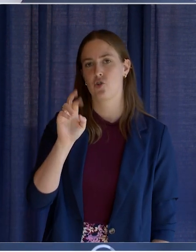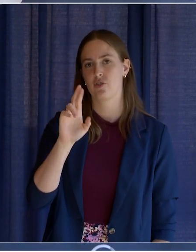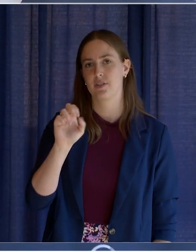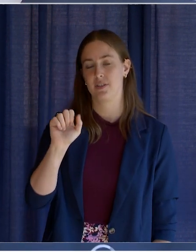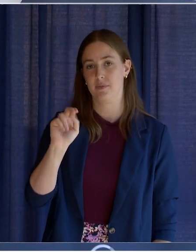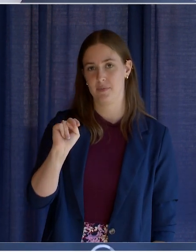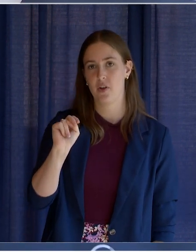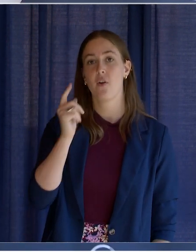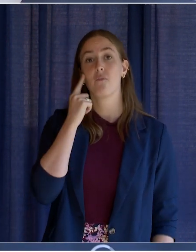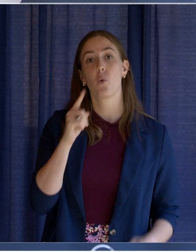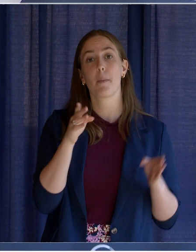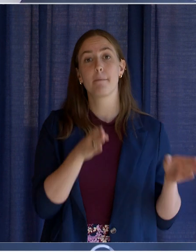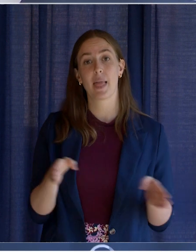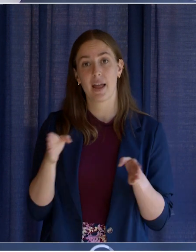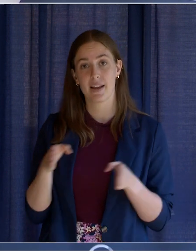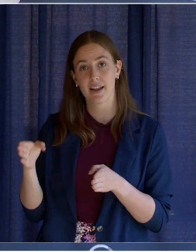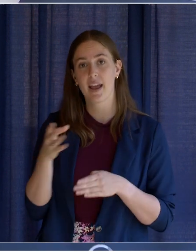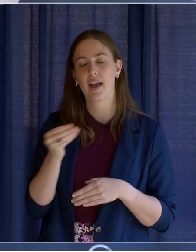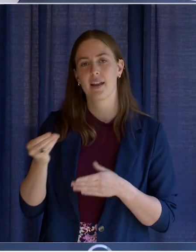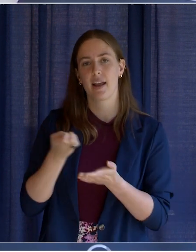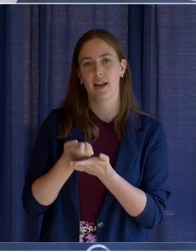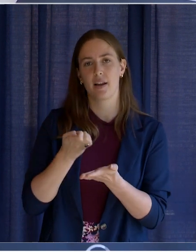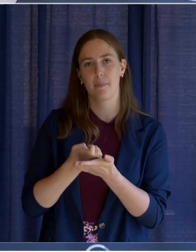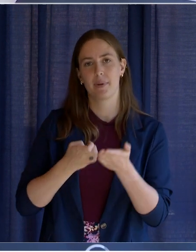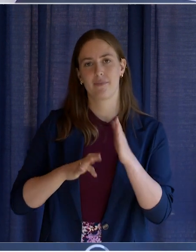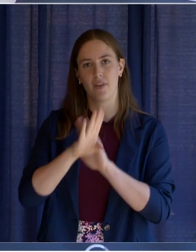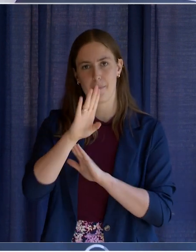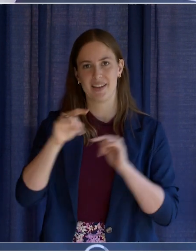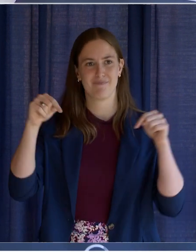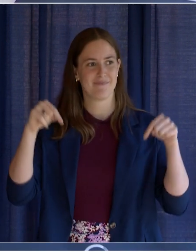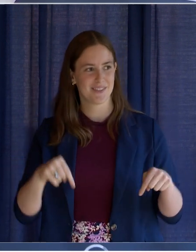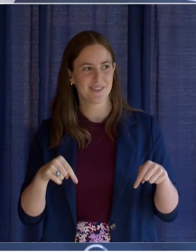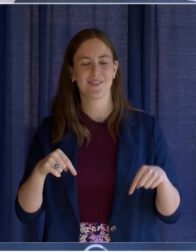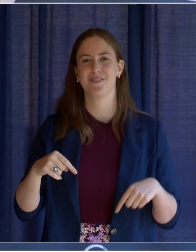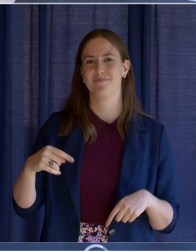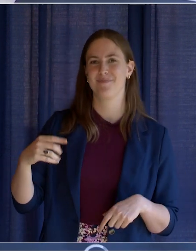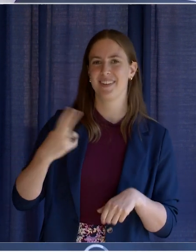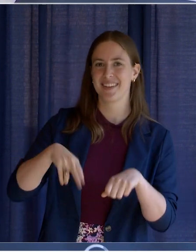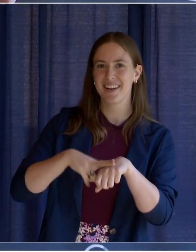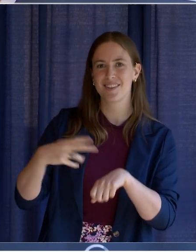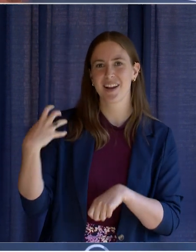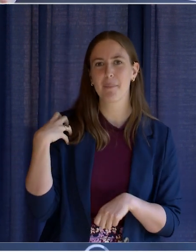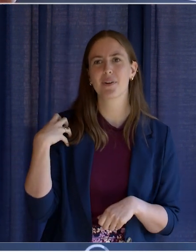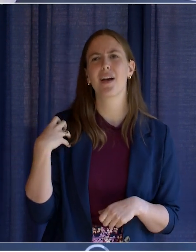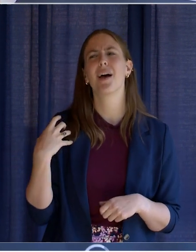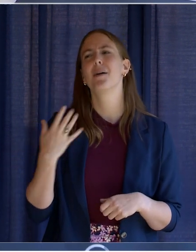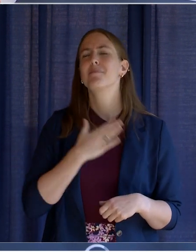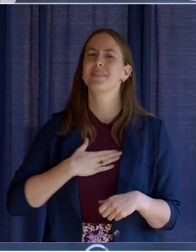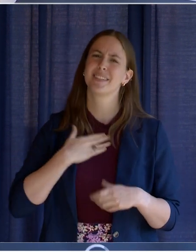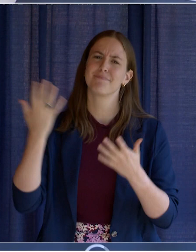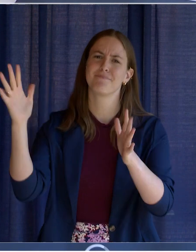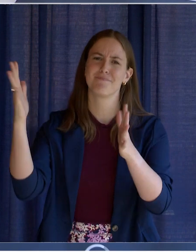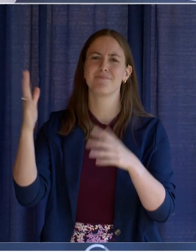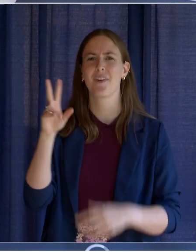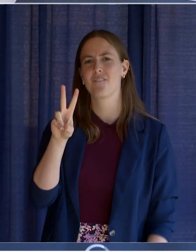and Economic Development here in the nation's capital. And let's give Virtru another round of applause.